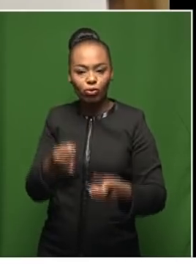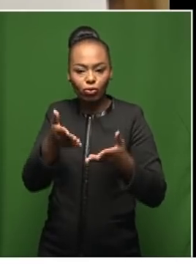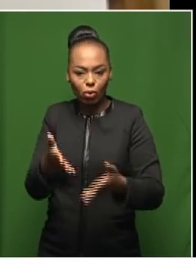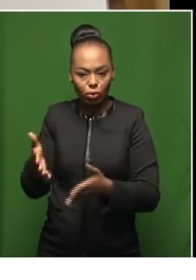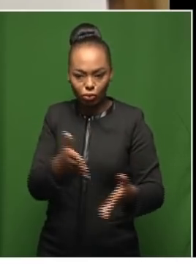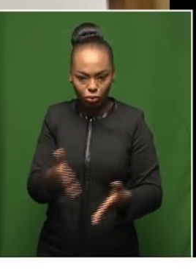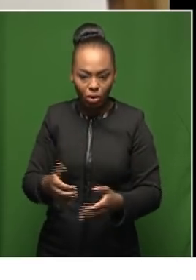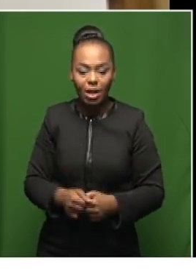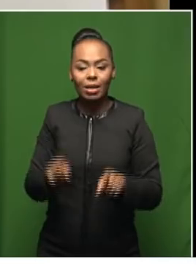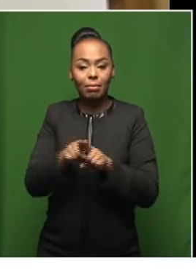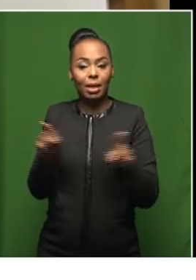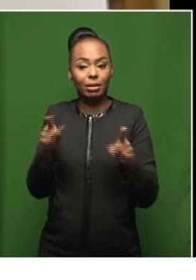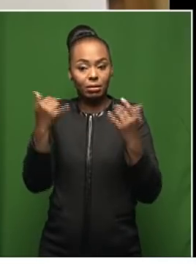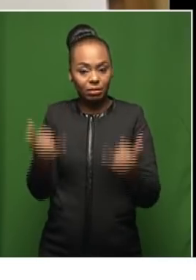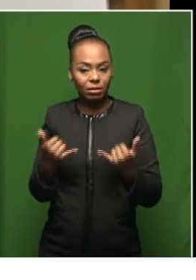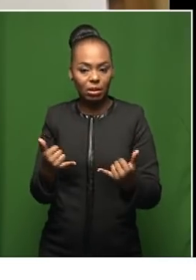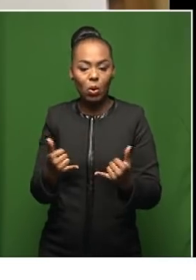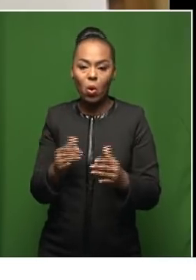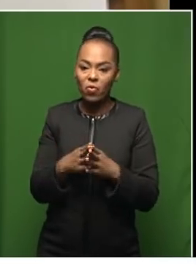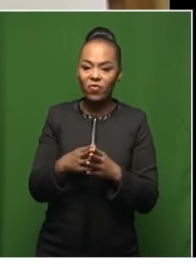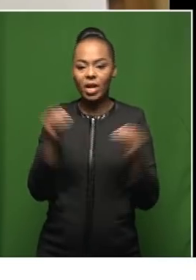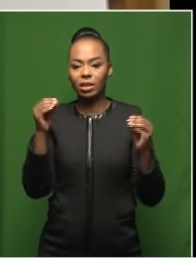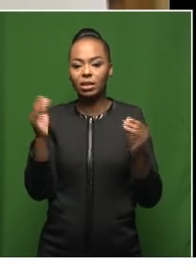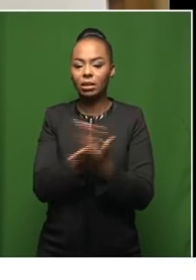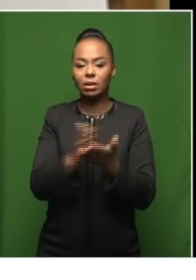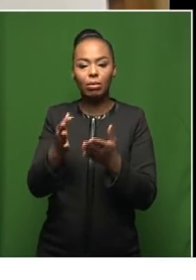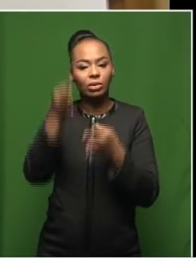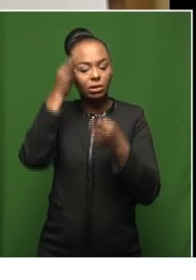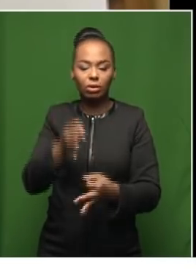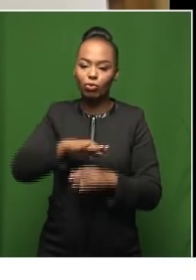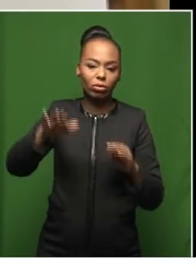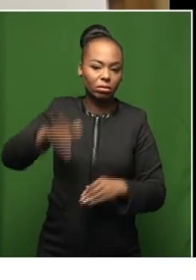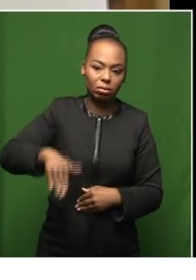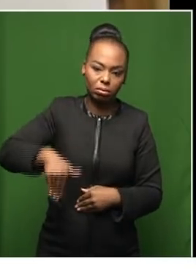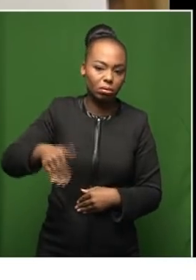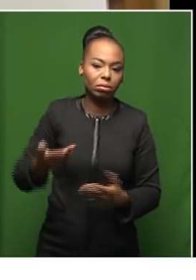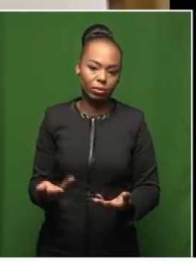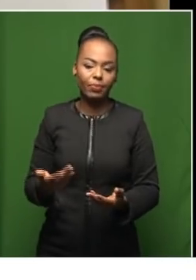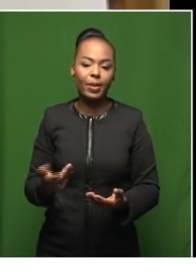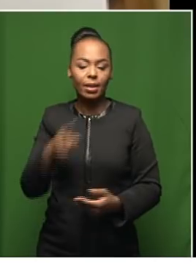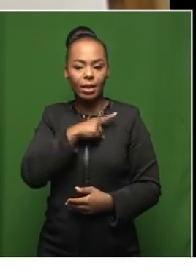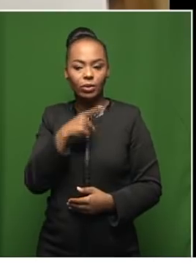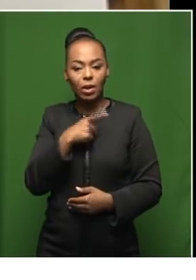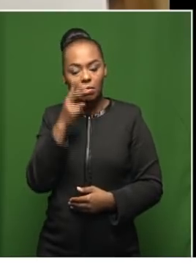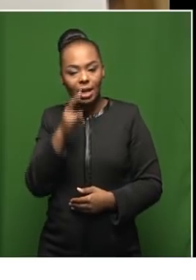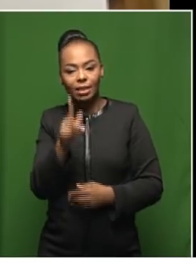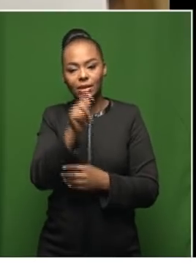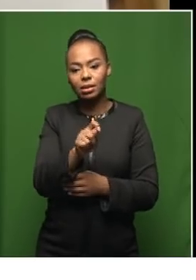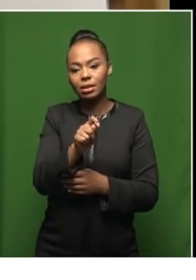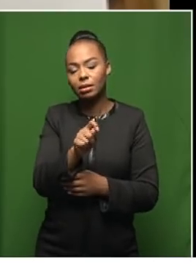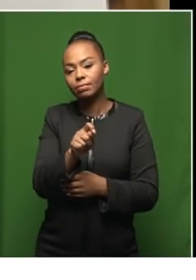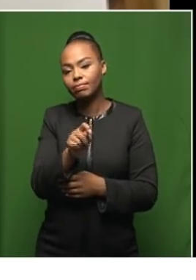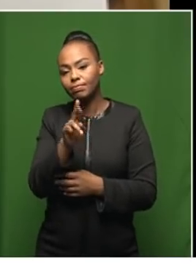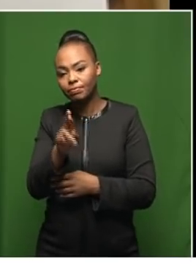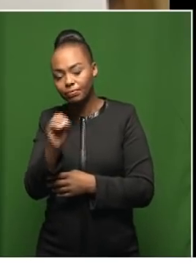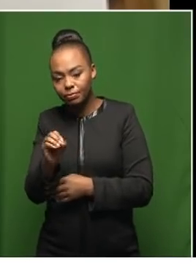case, we still haven't concluded some of the decisions. That's why we indicated that we are looking at the terms of agreements, we're looking at the